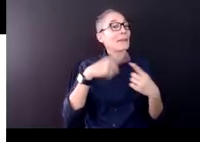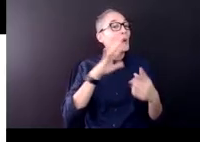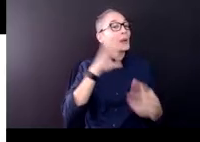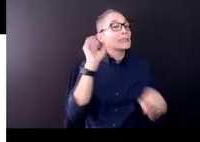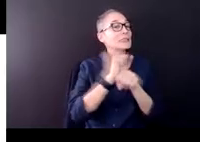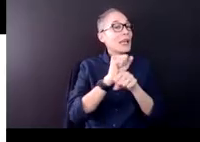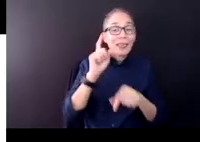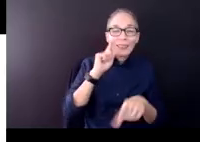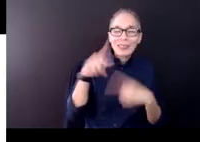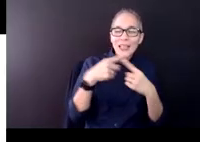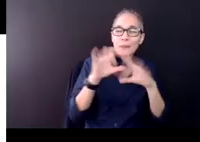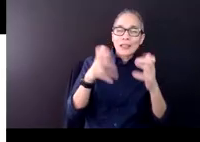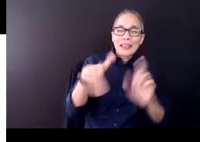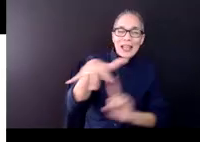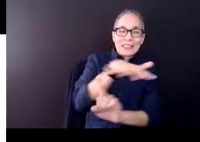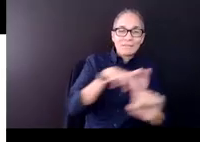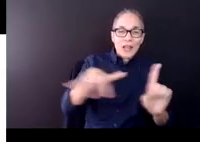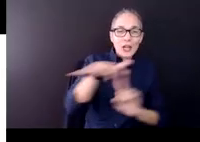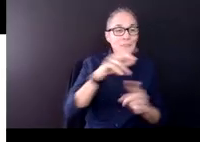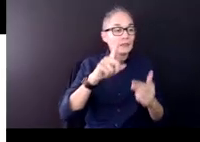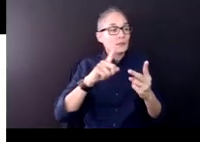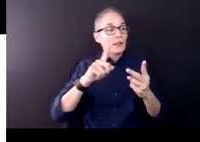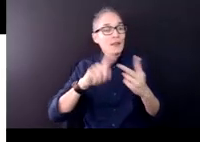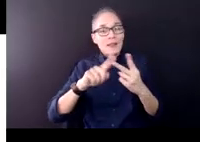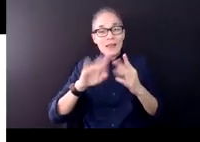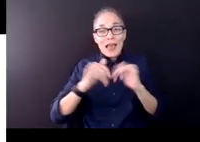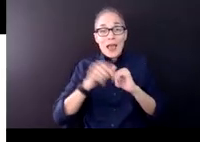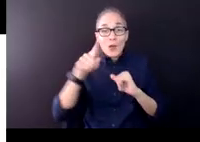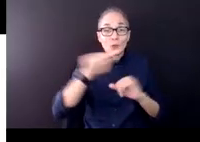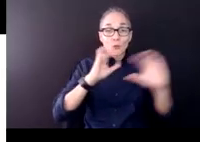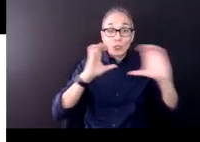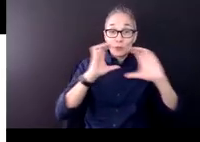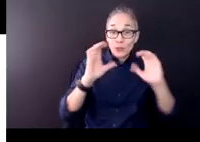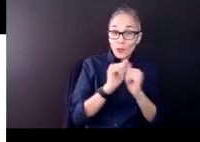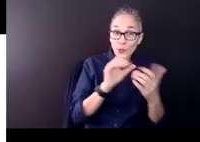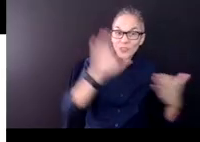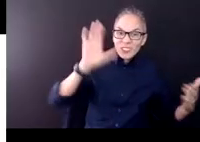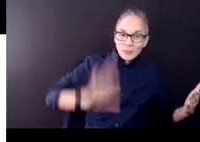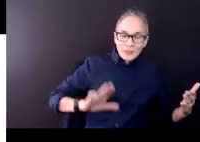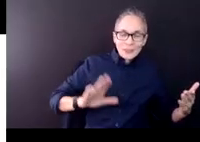class climate. We have to think about how we communicate with students, because that's going to be really